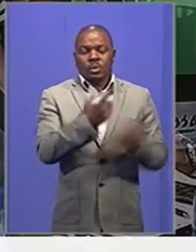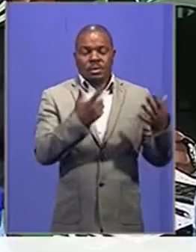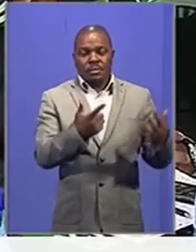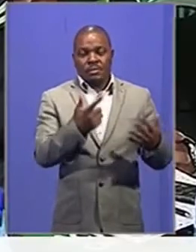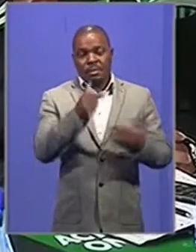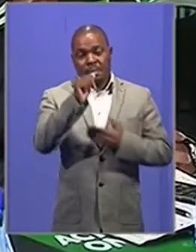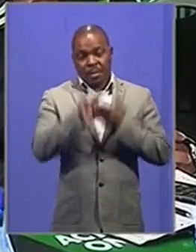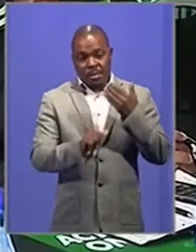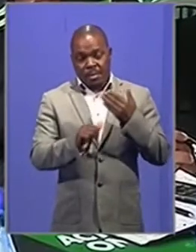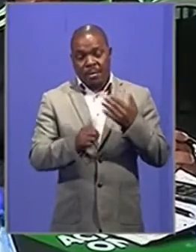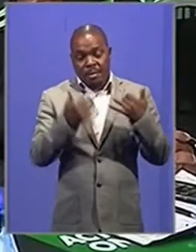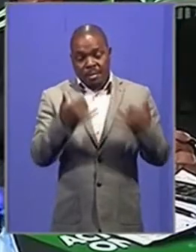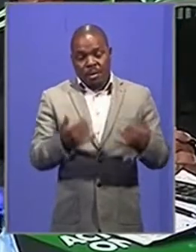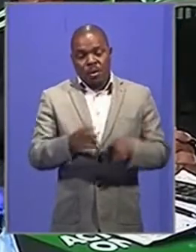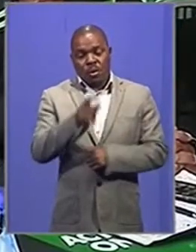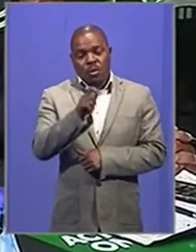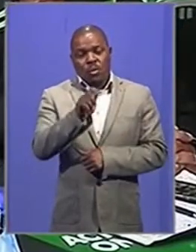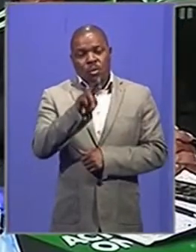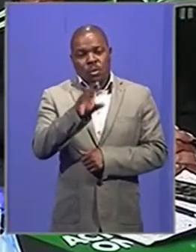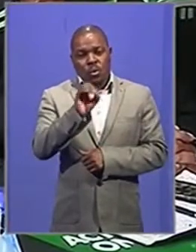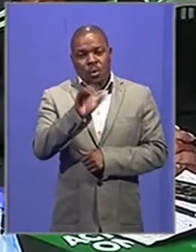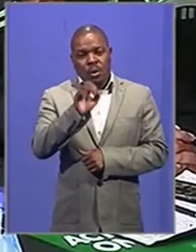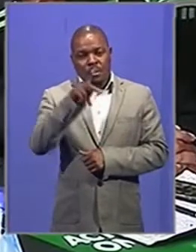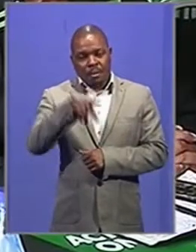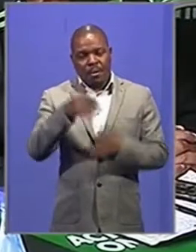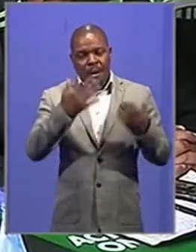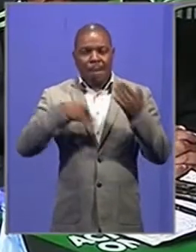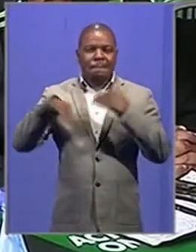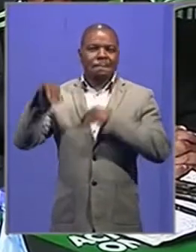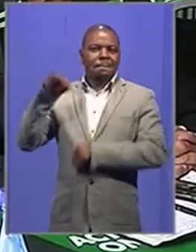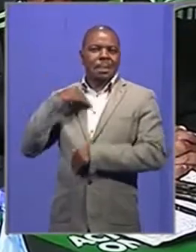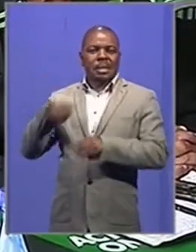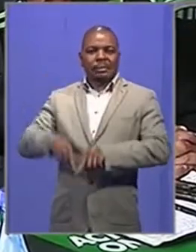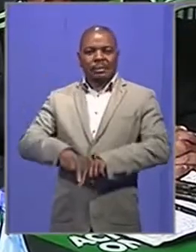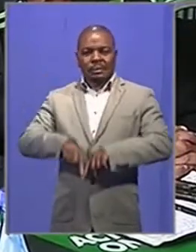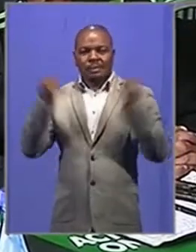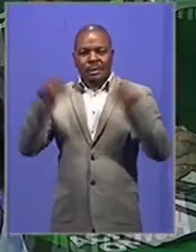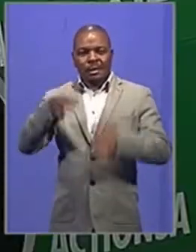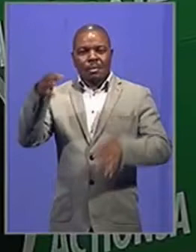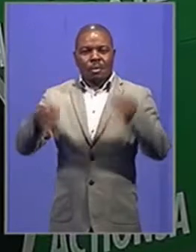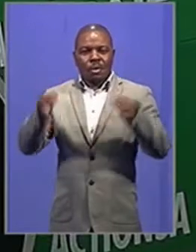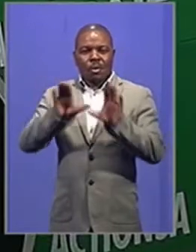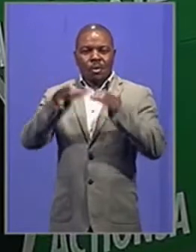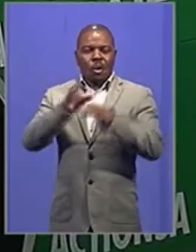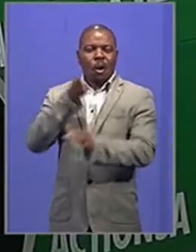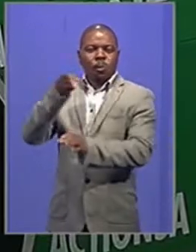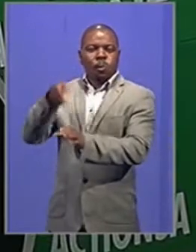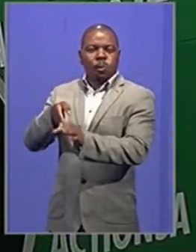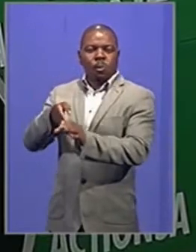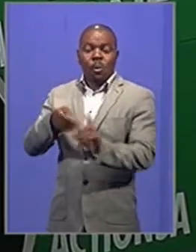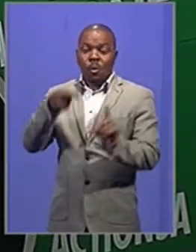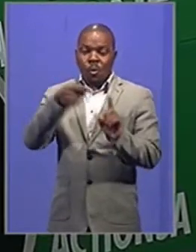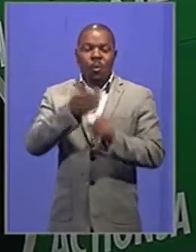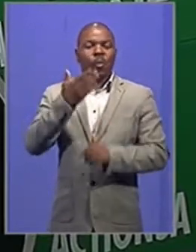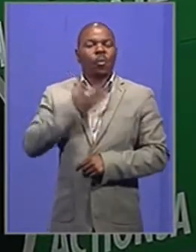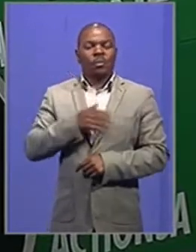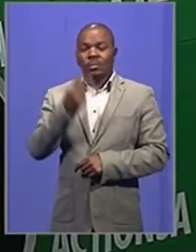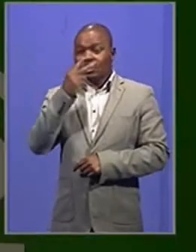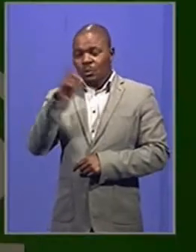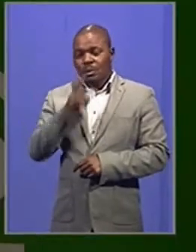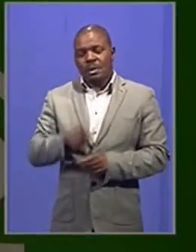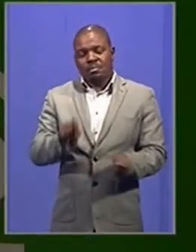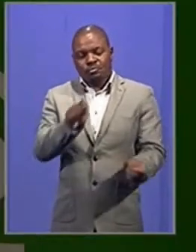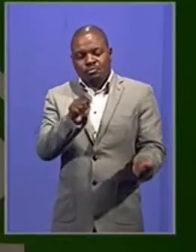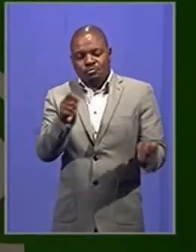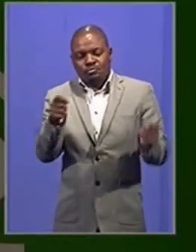27 Athol Trollip o gutla a se a apere mmala wa mokga o mong wa dipolotiki mme o re o batla go bona diphetogo